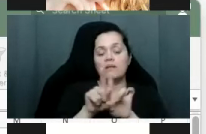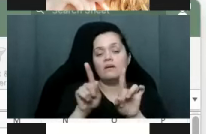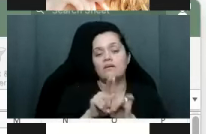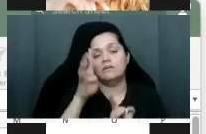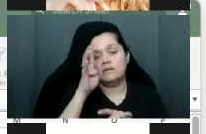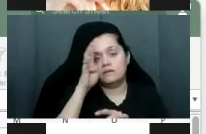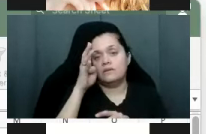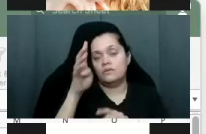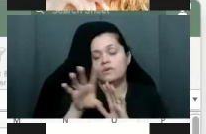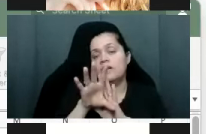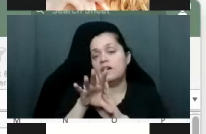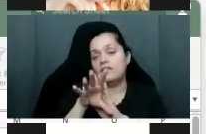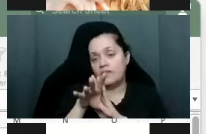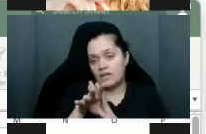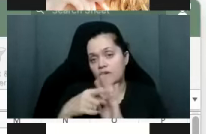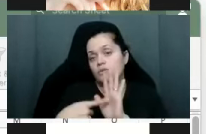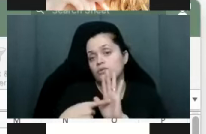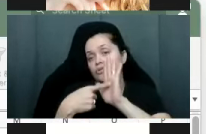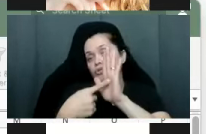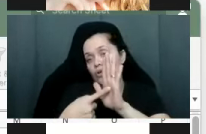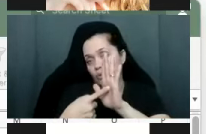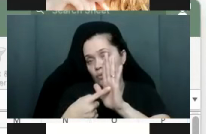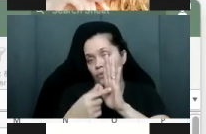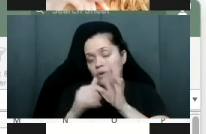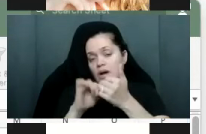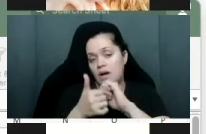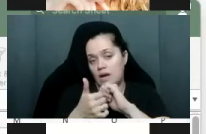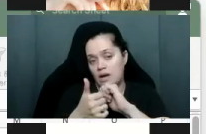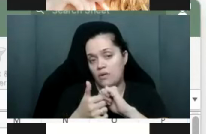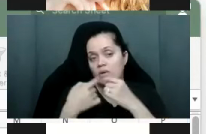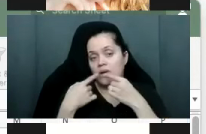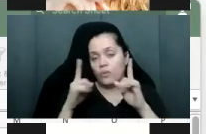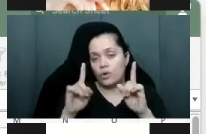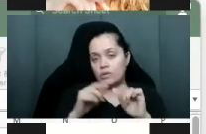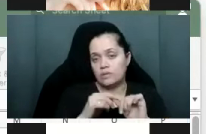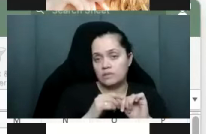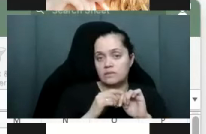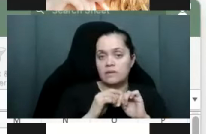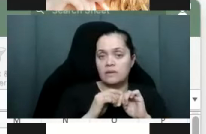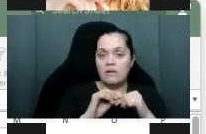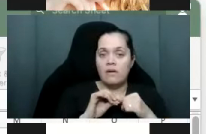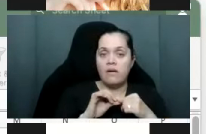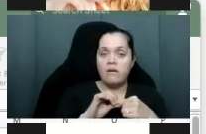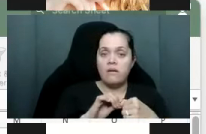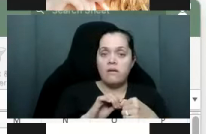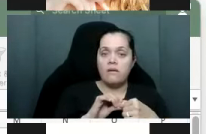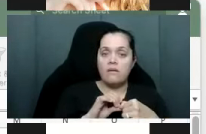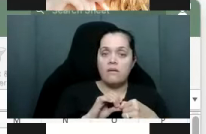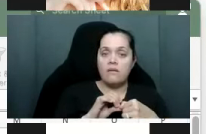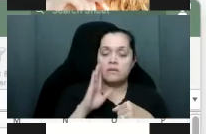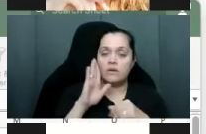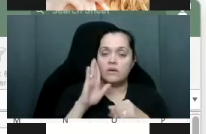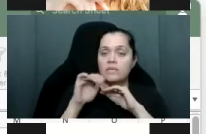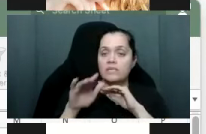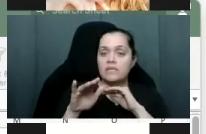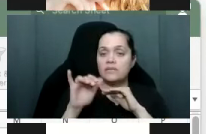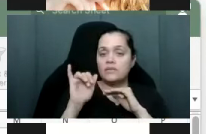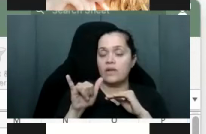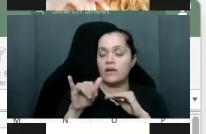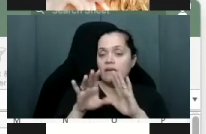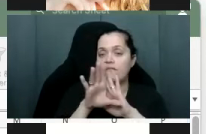a video to show you how the Padlet Canvas works. So I'm going to be sending you